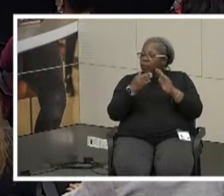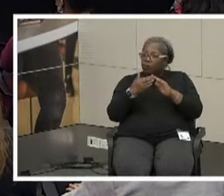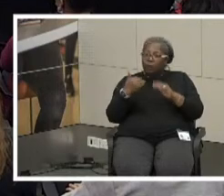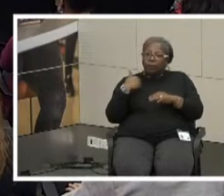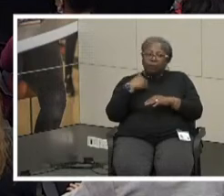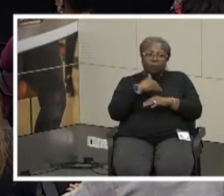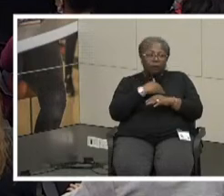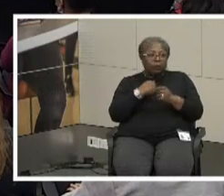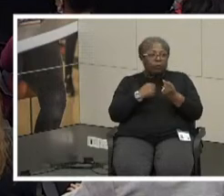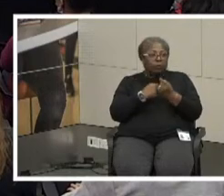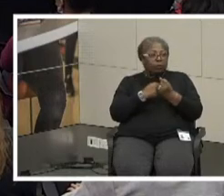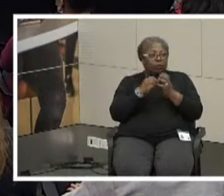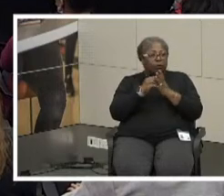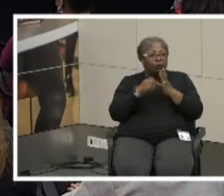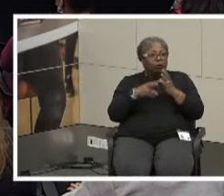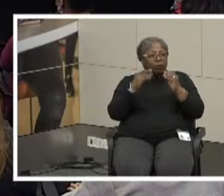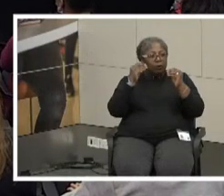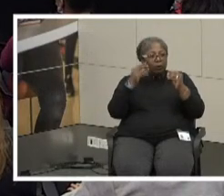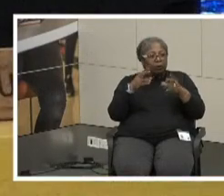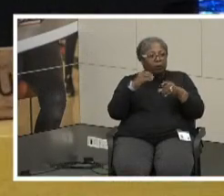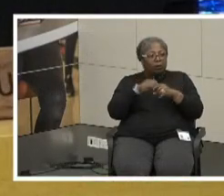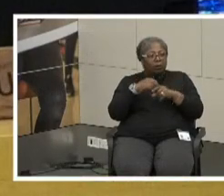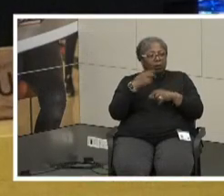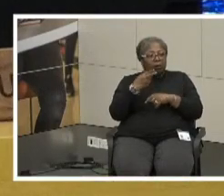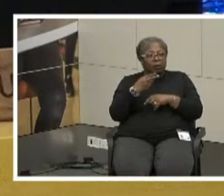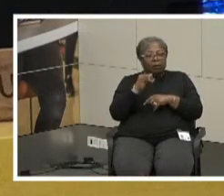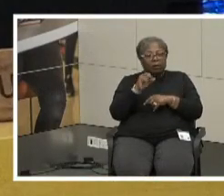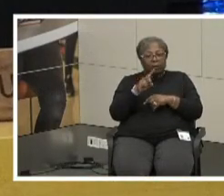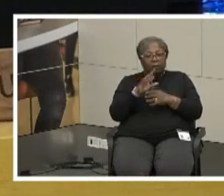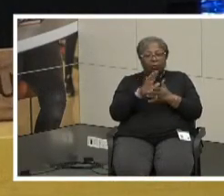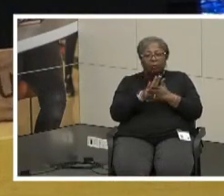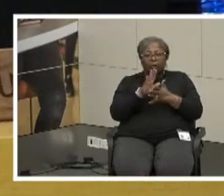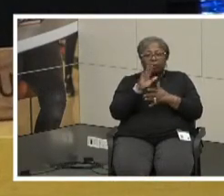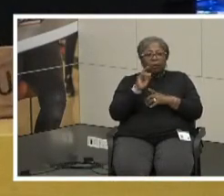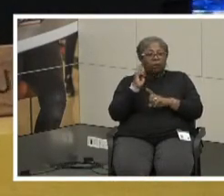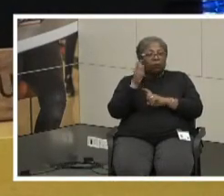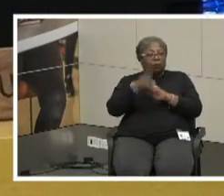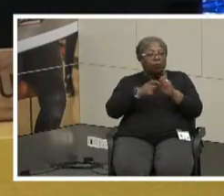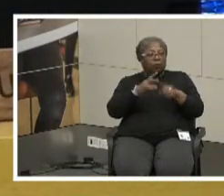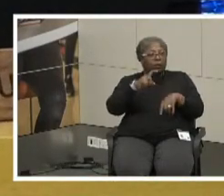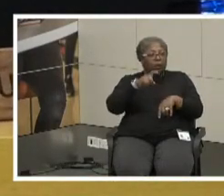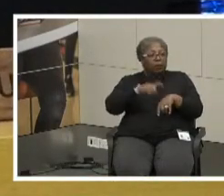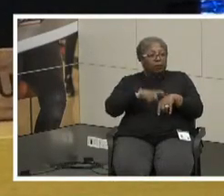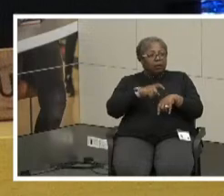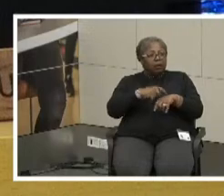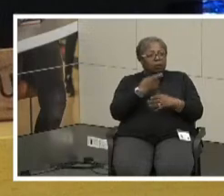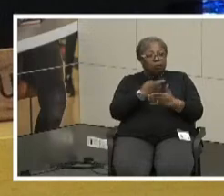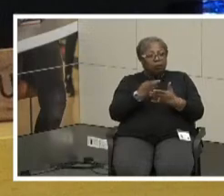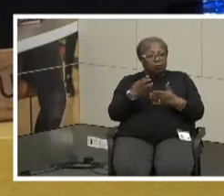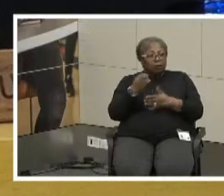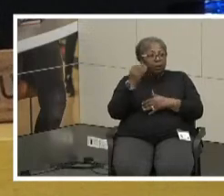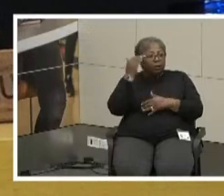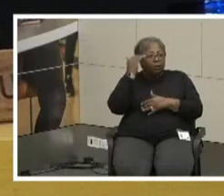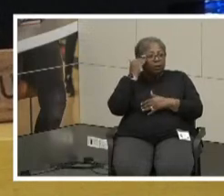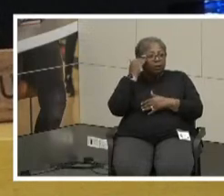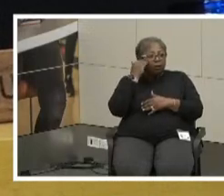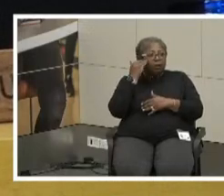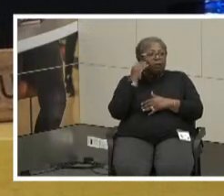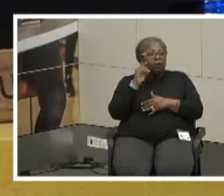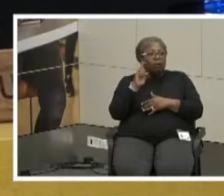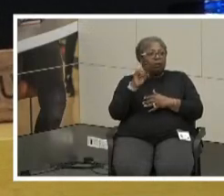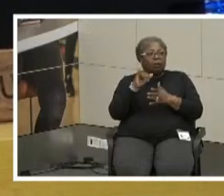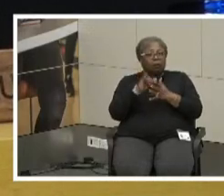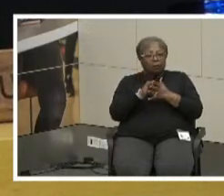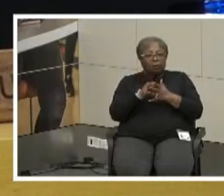support students and teachers in the Houston Independent School District by donating their time resources and knowledge and whereas